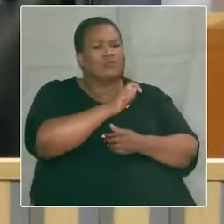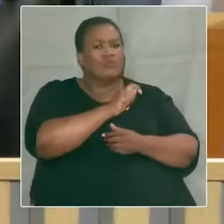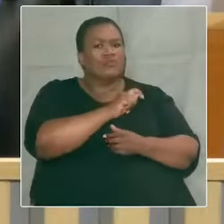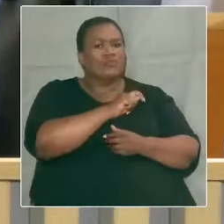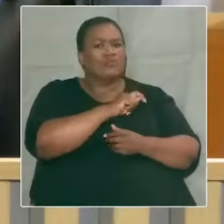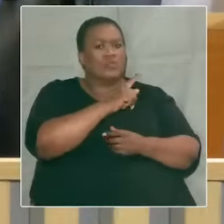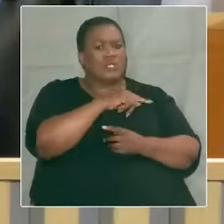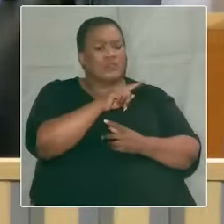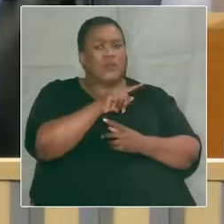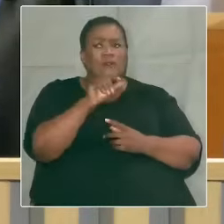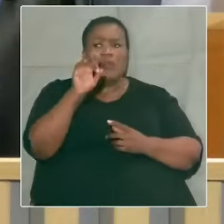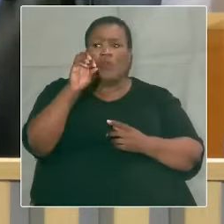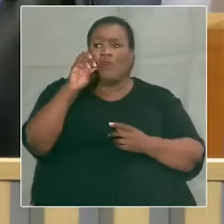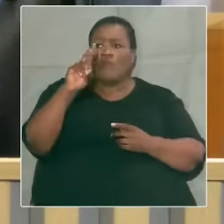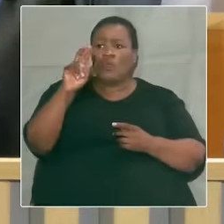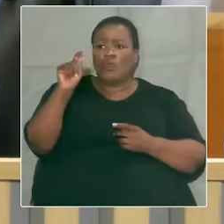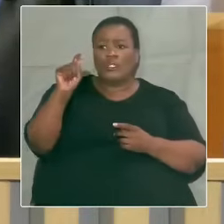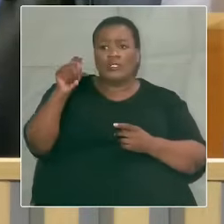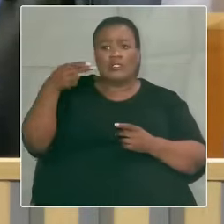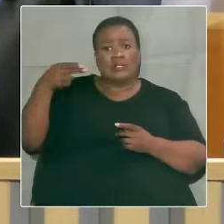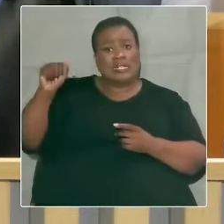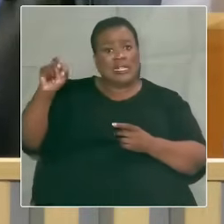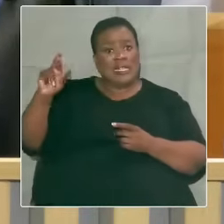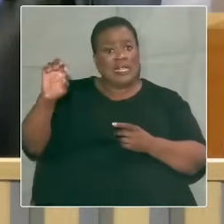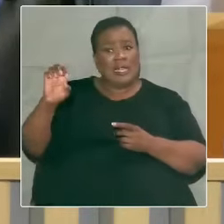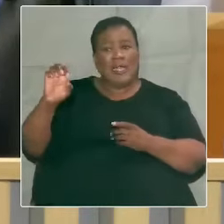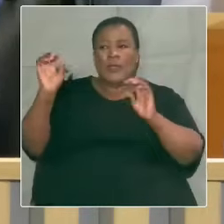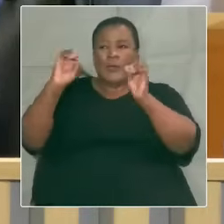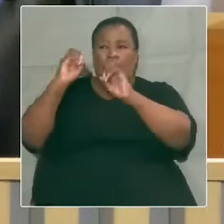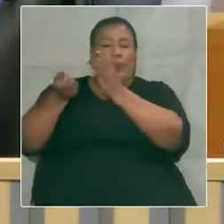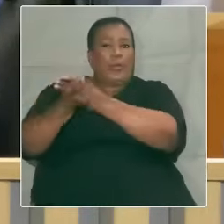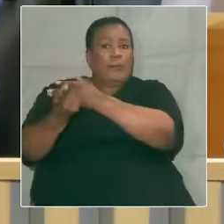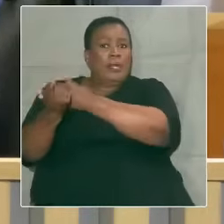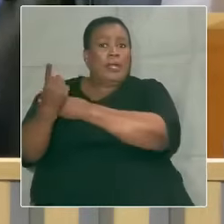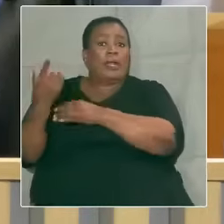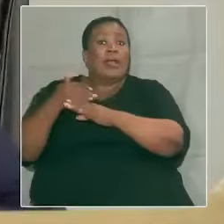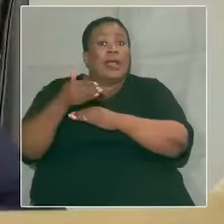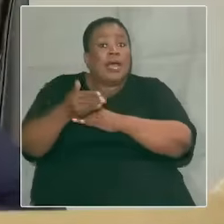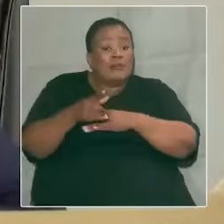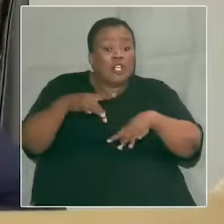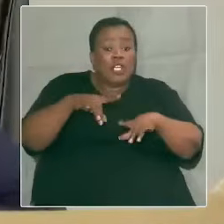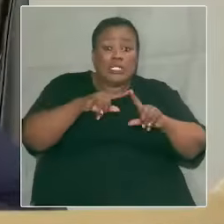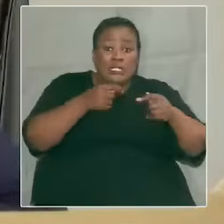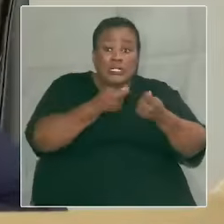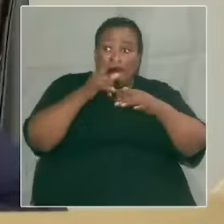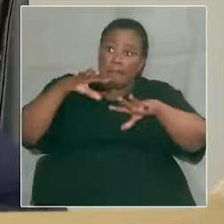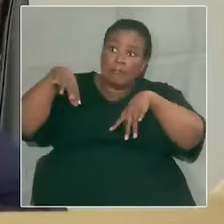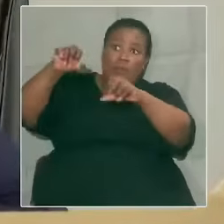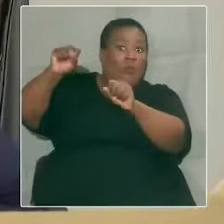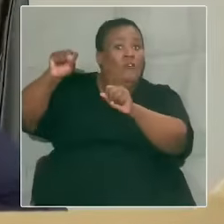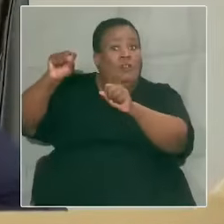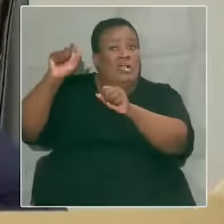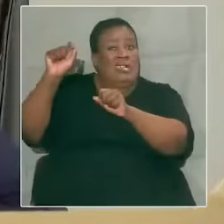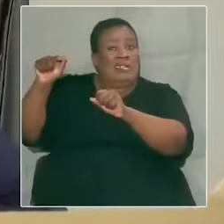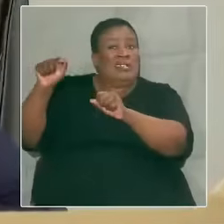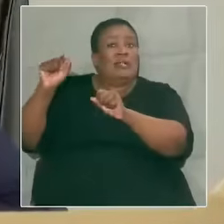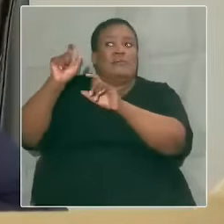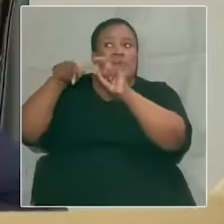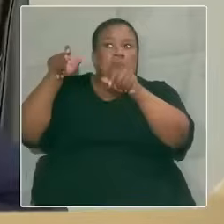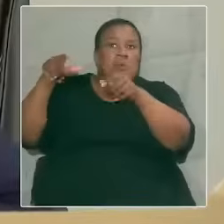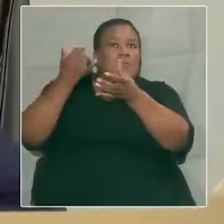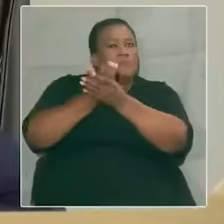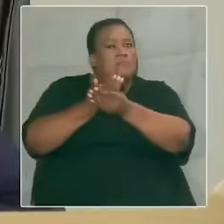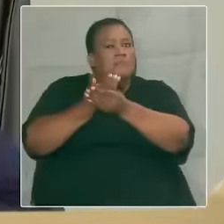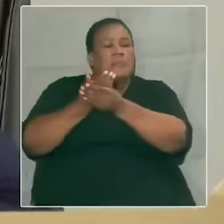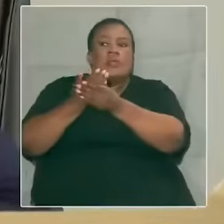Fort Hare one, there was no movement at all. But after the team intervened, people were